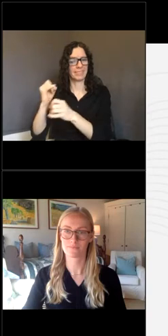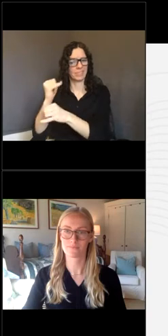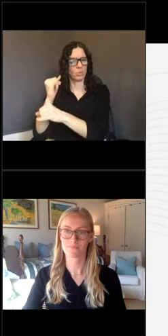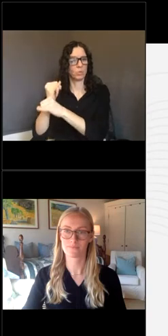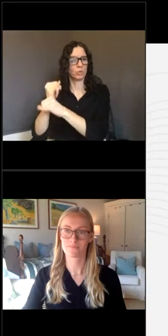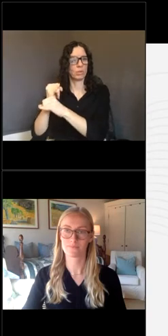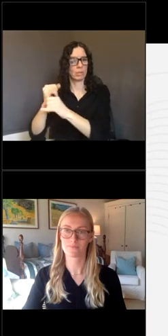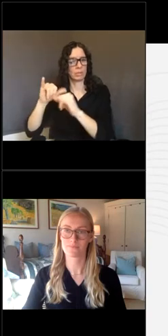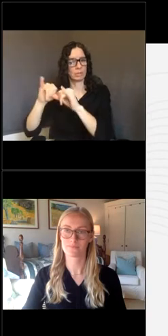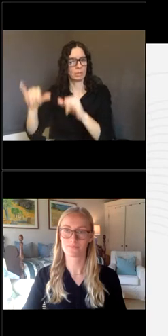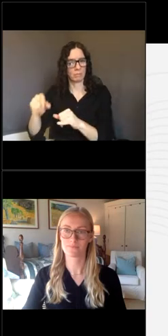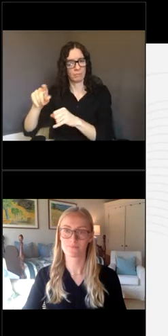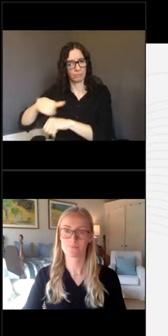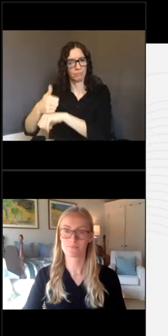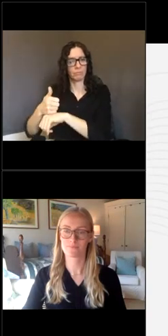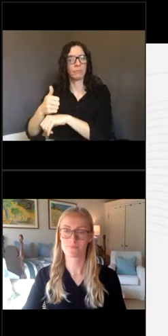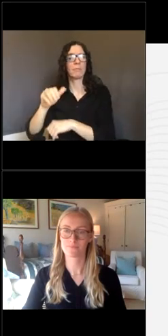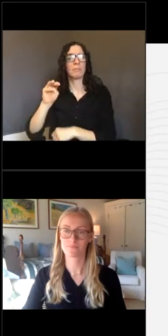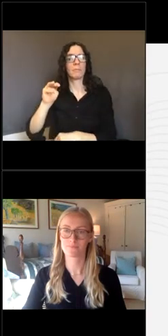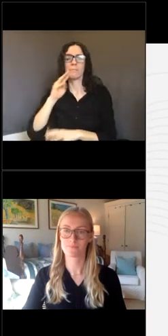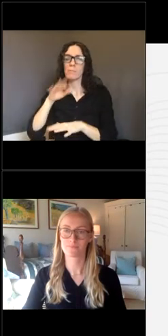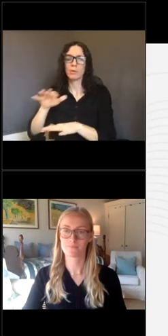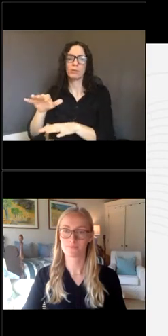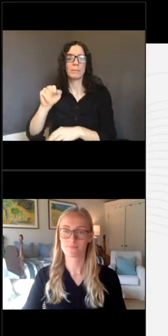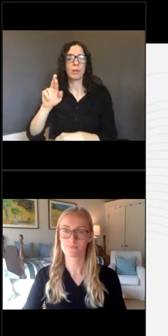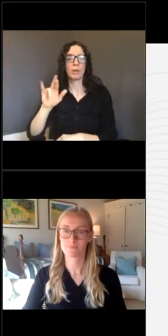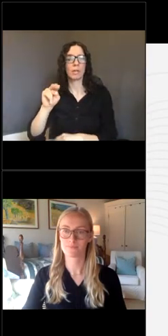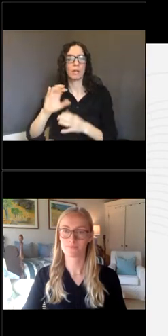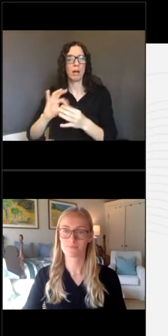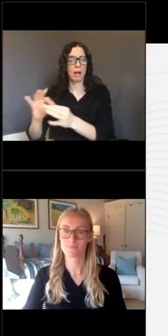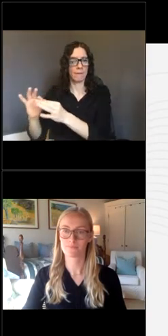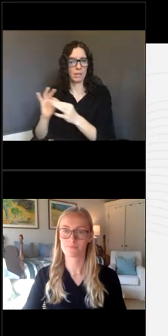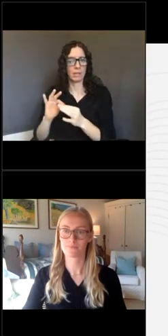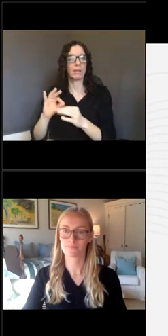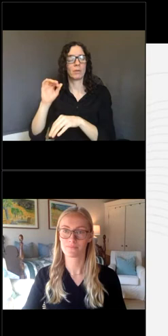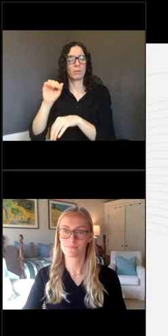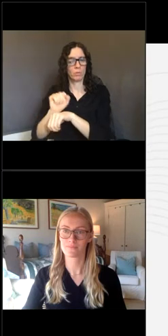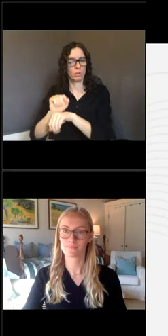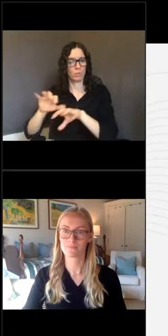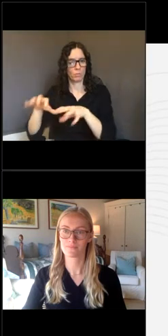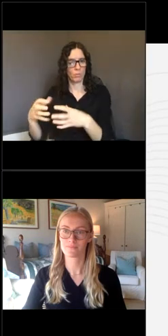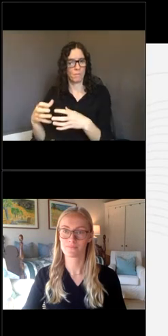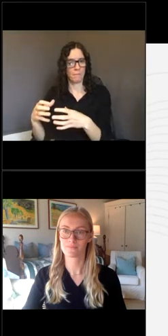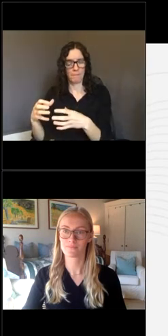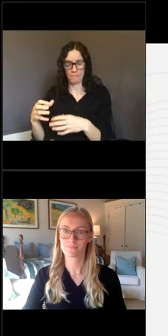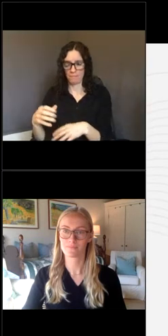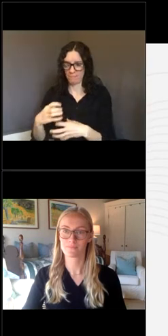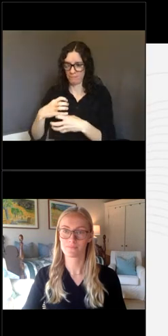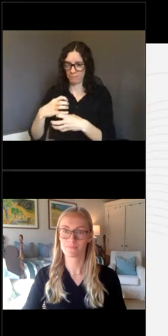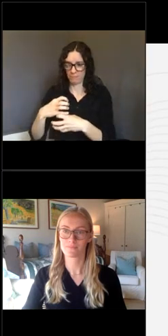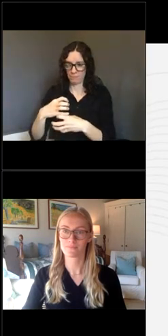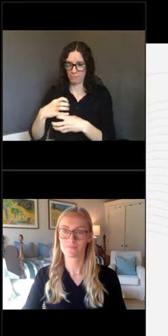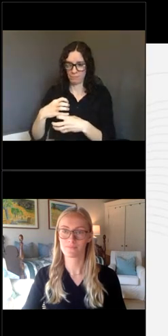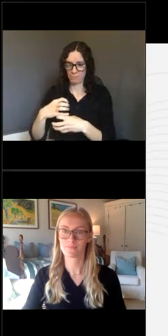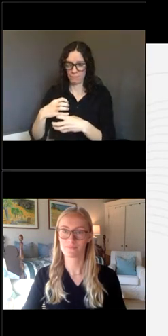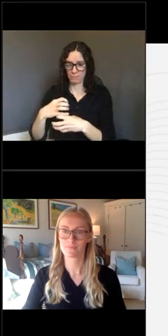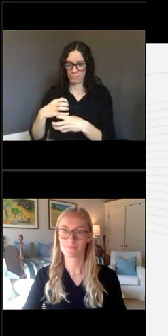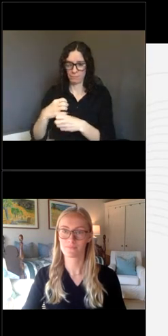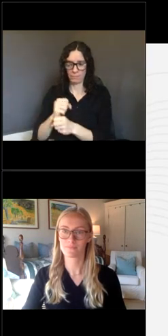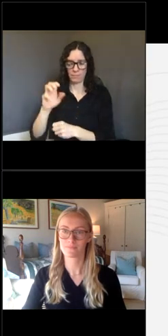established, the Marine Connectivity Working Group, and our first major project,